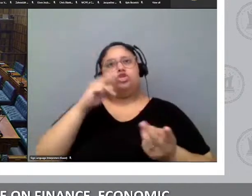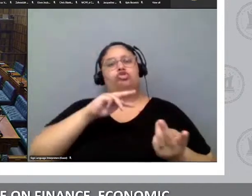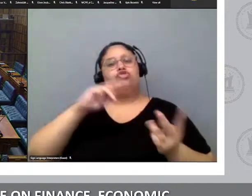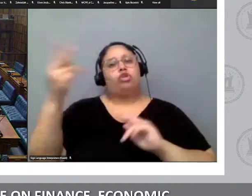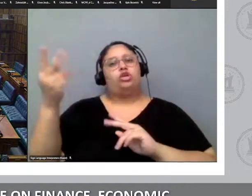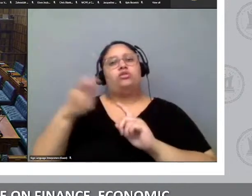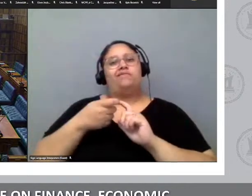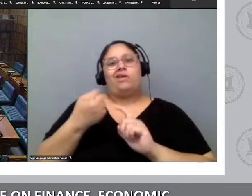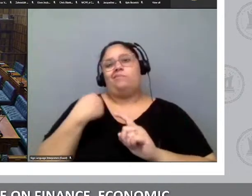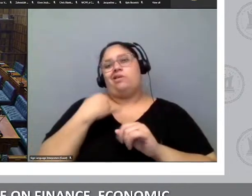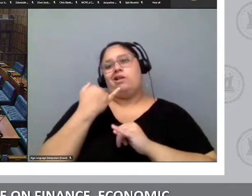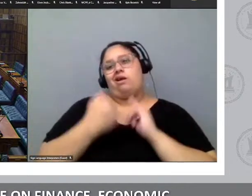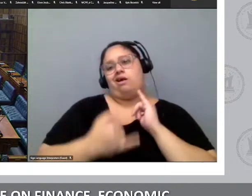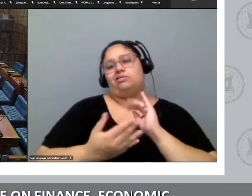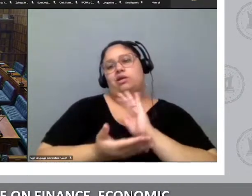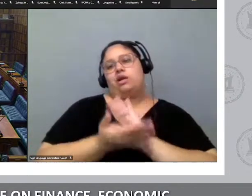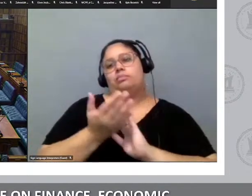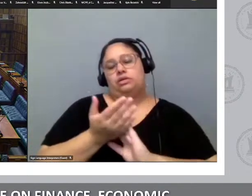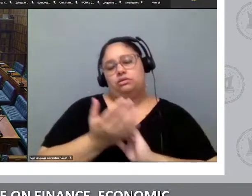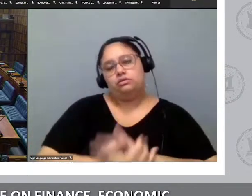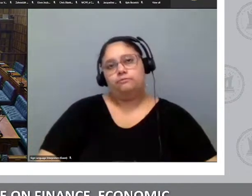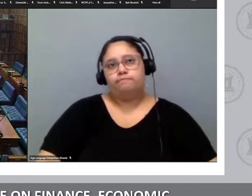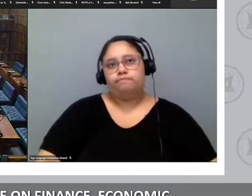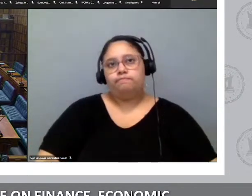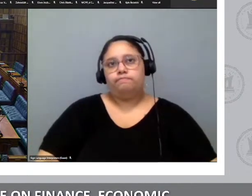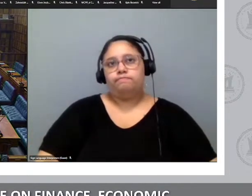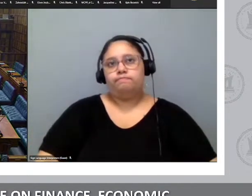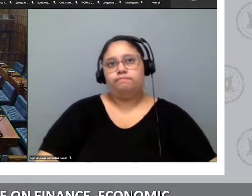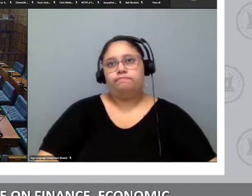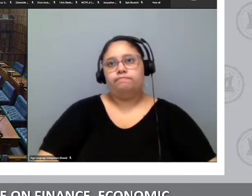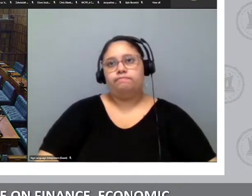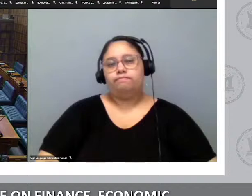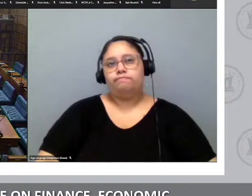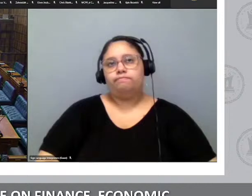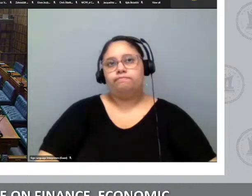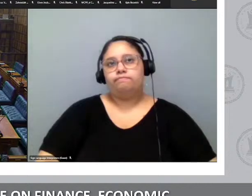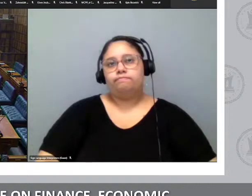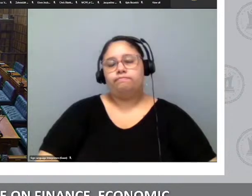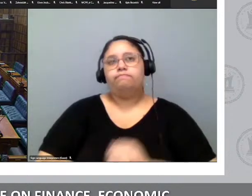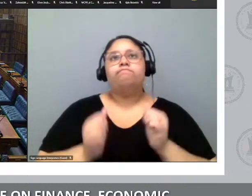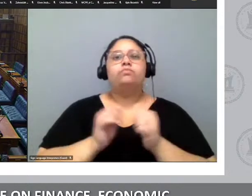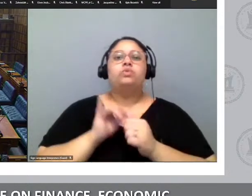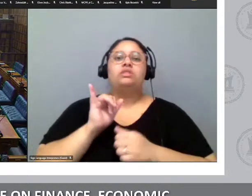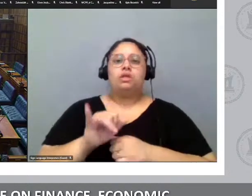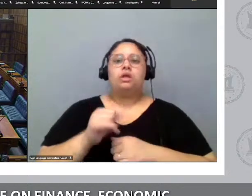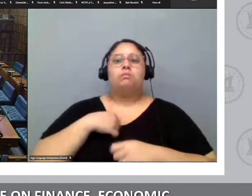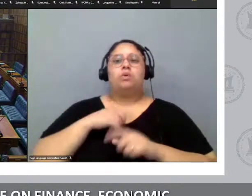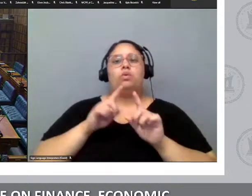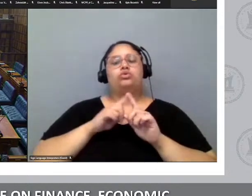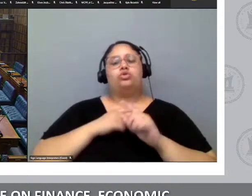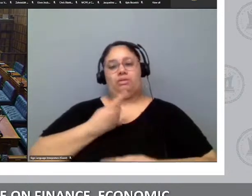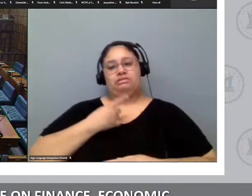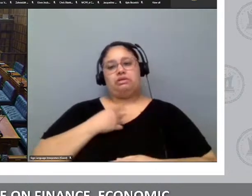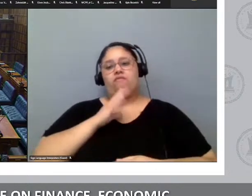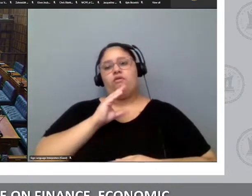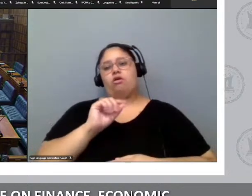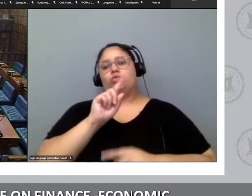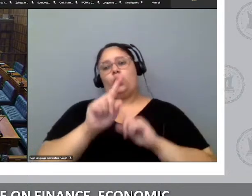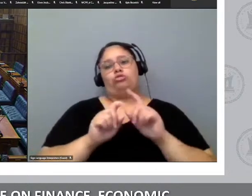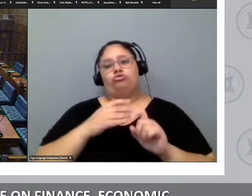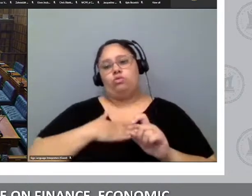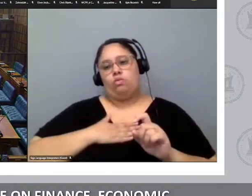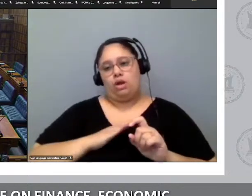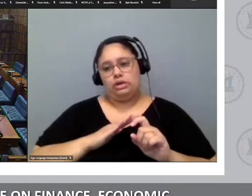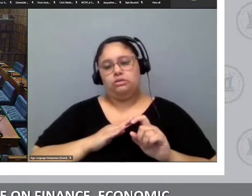since they last um updated us um but with that I also just want to put some questions forward myself